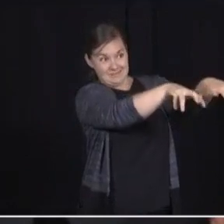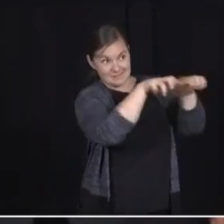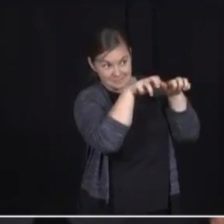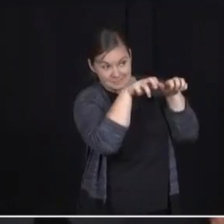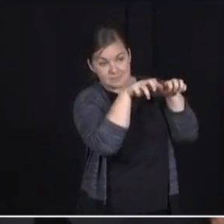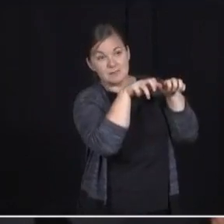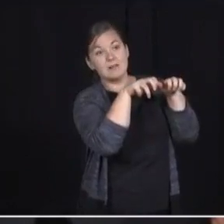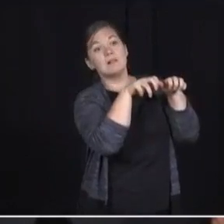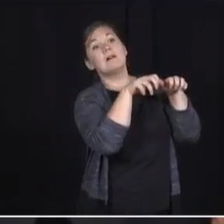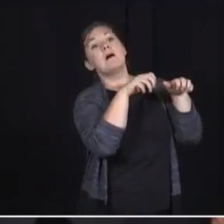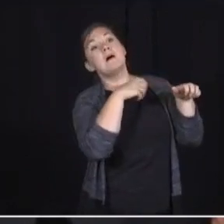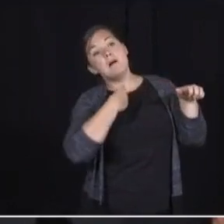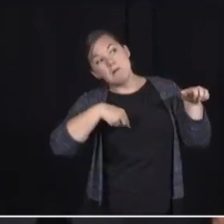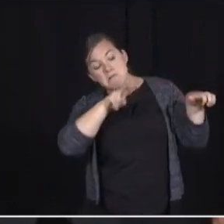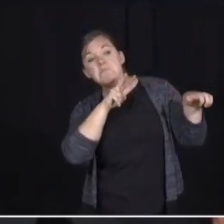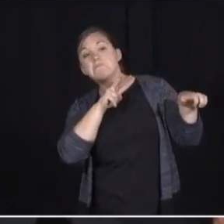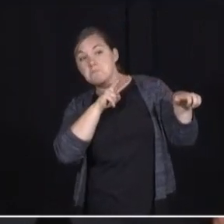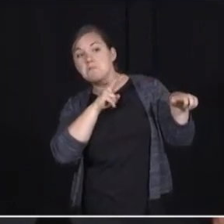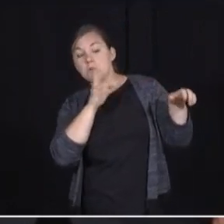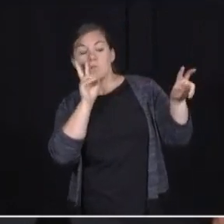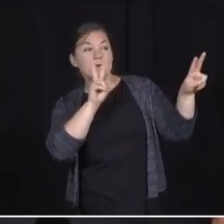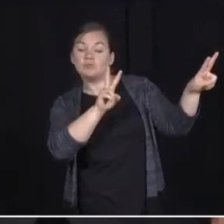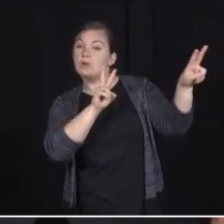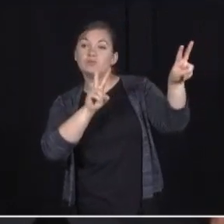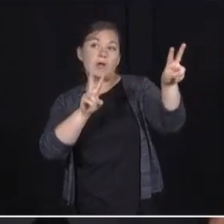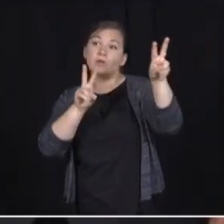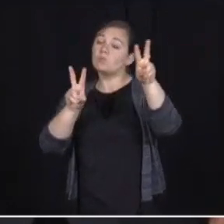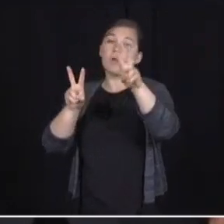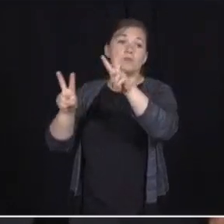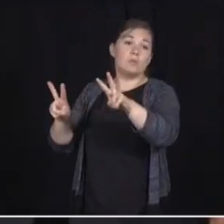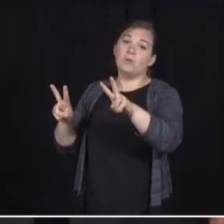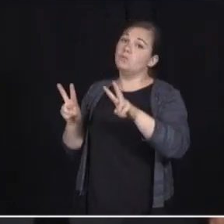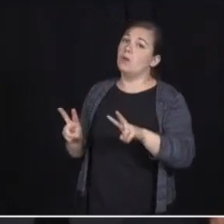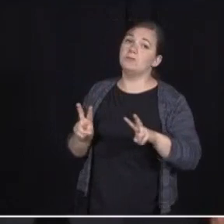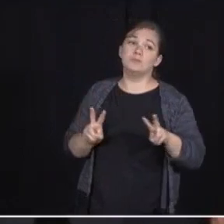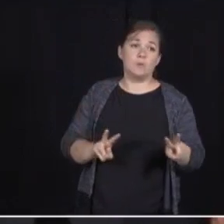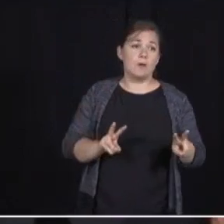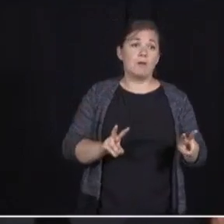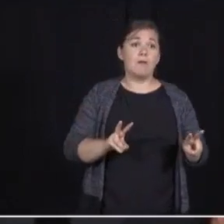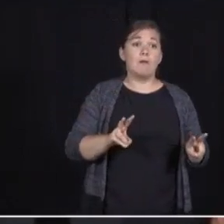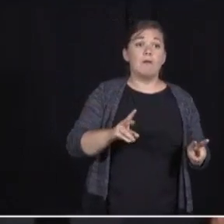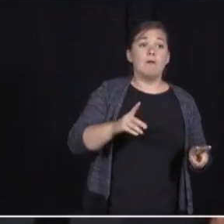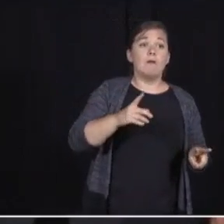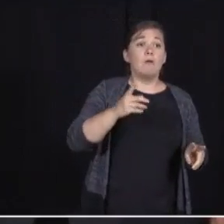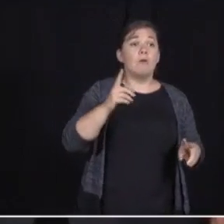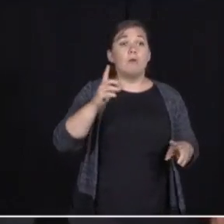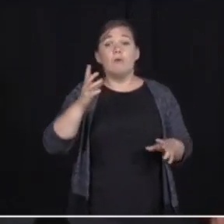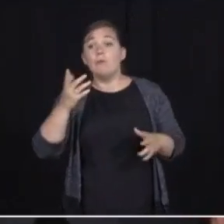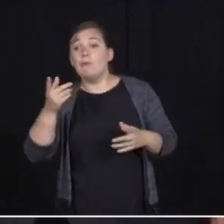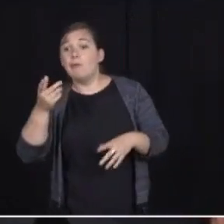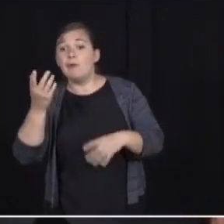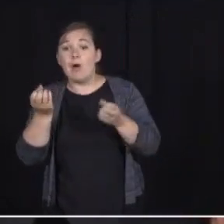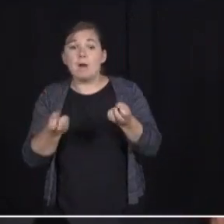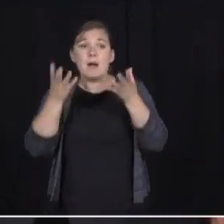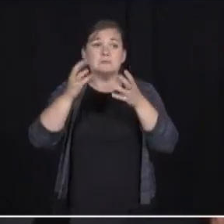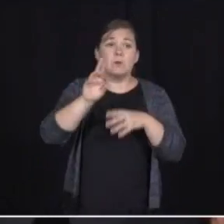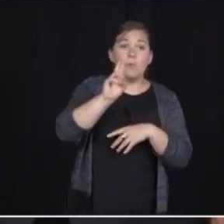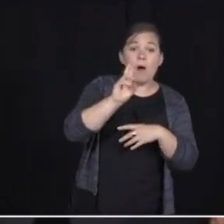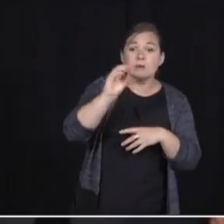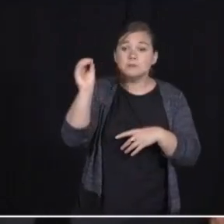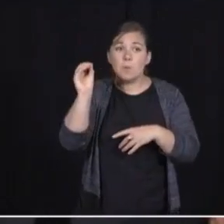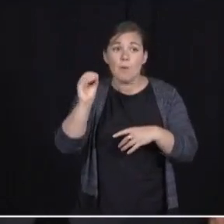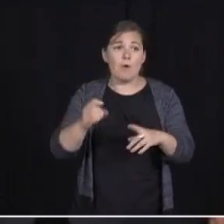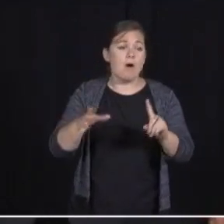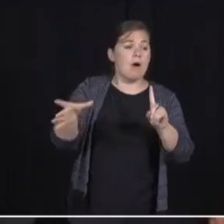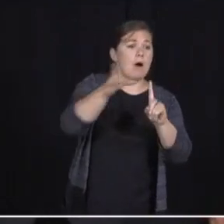keep watching and monitoring and looking at the risk factors. Was this person a contact of a case? Were they at a